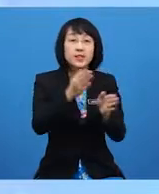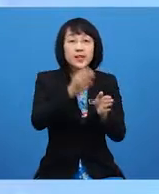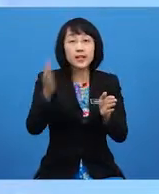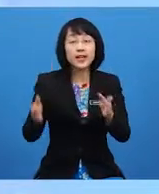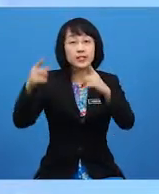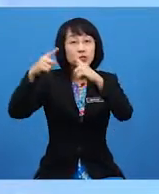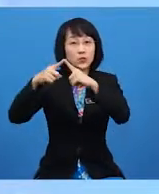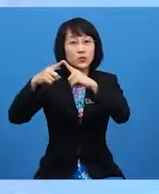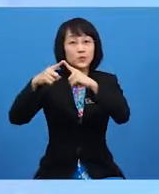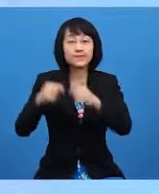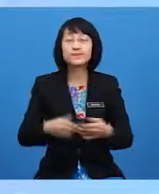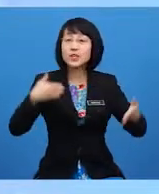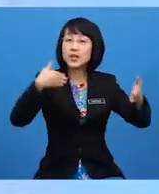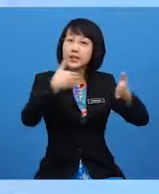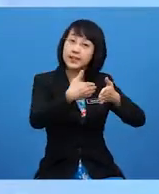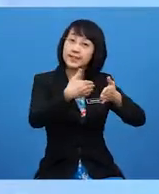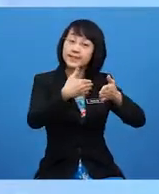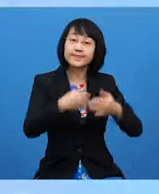next to, near,